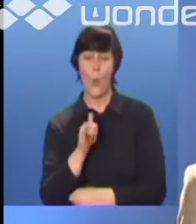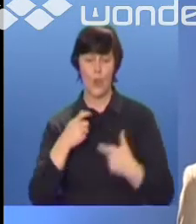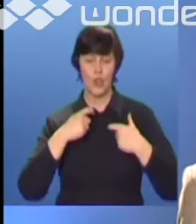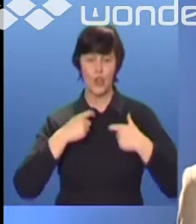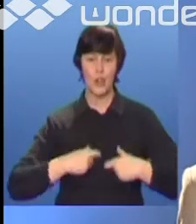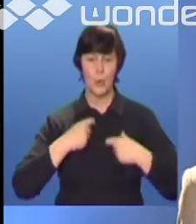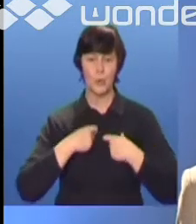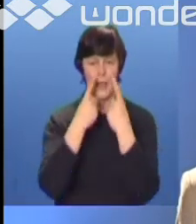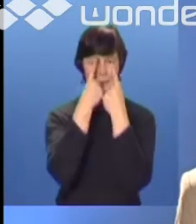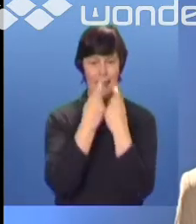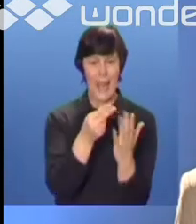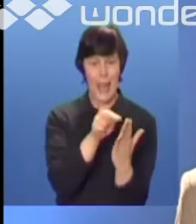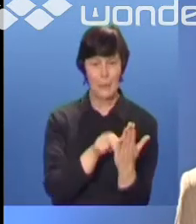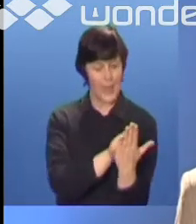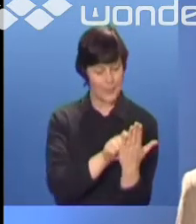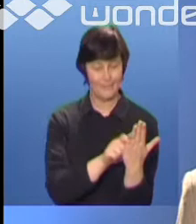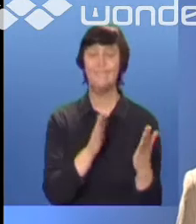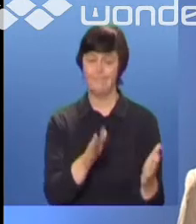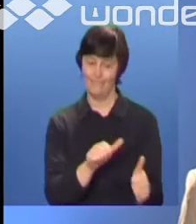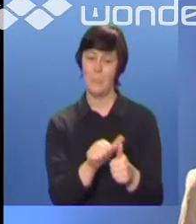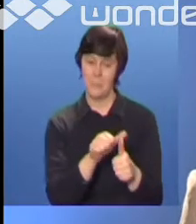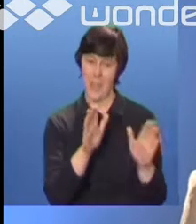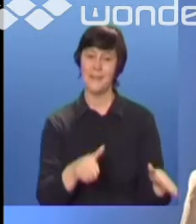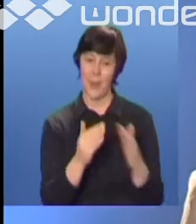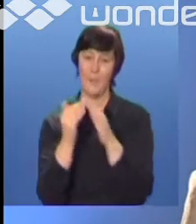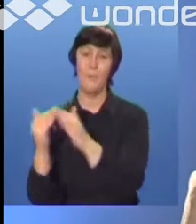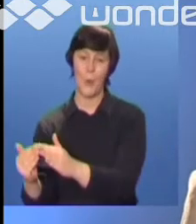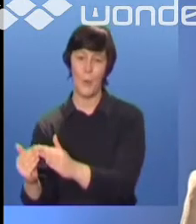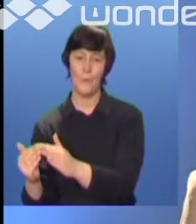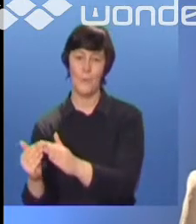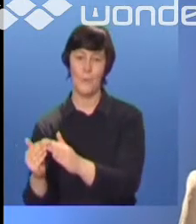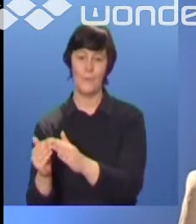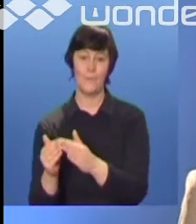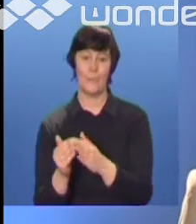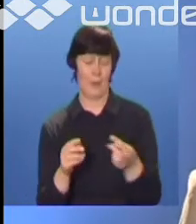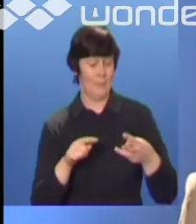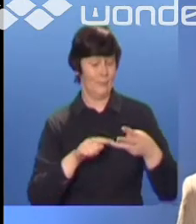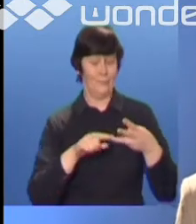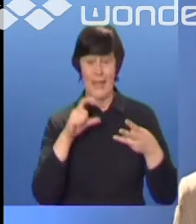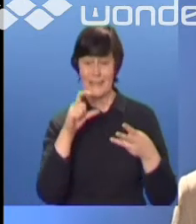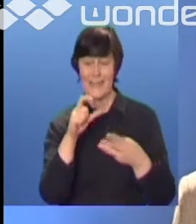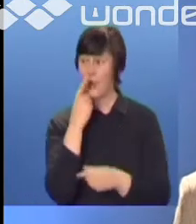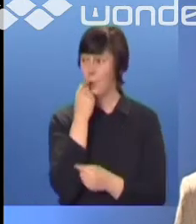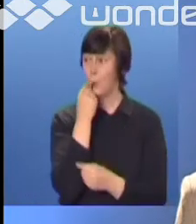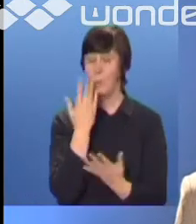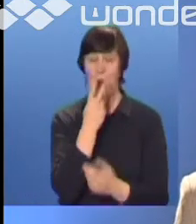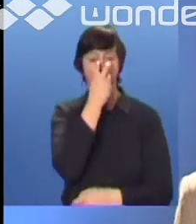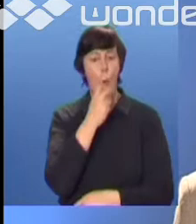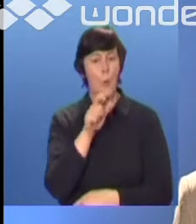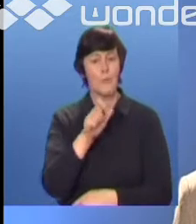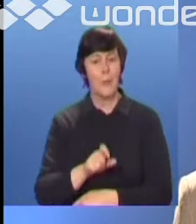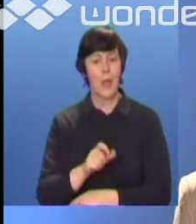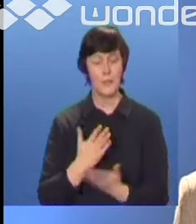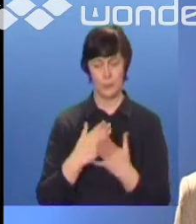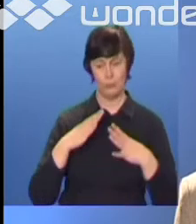as part of an agreed social services care plan to relieve social hardship. A Band C member might also be